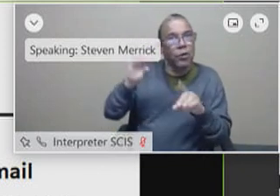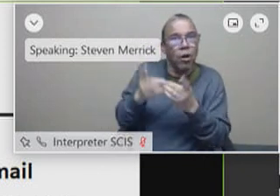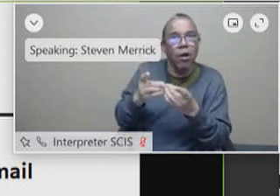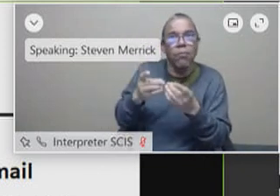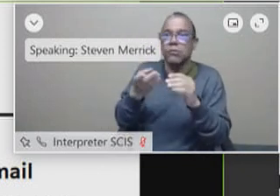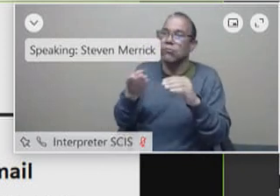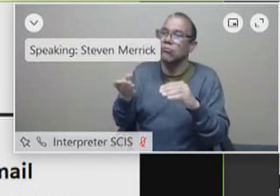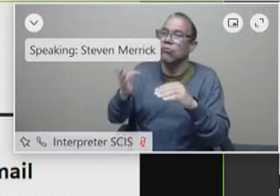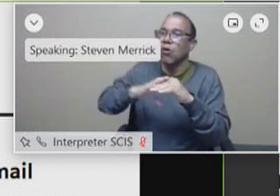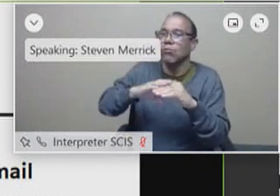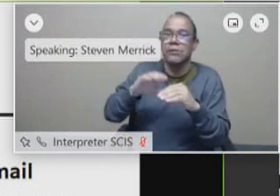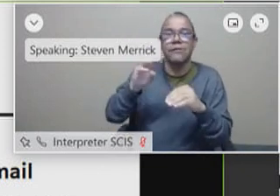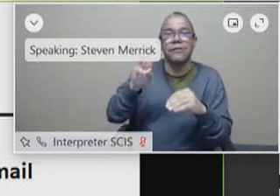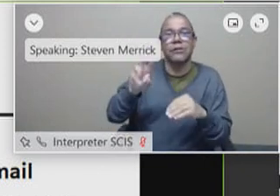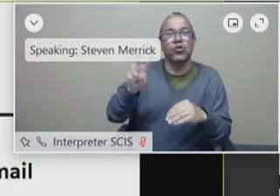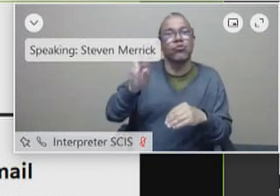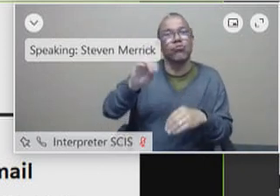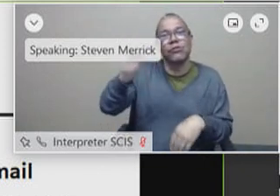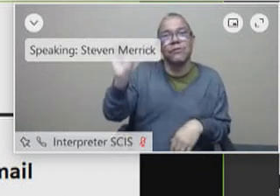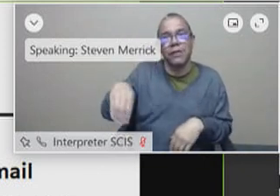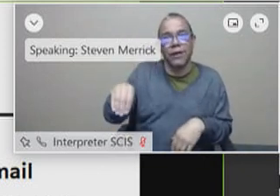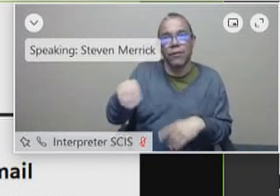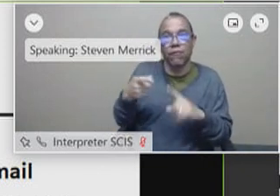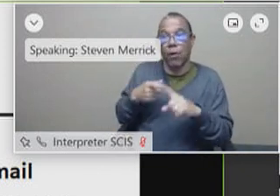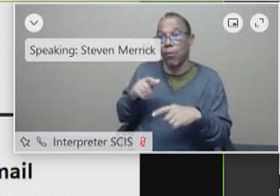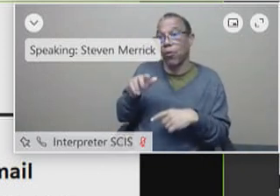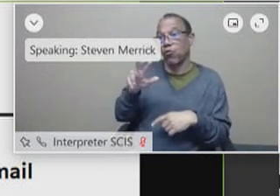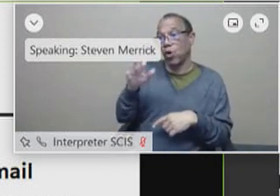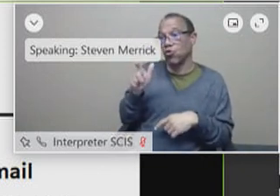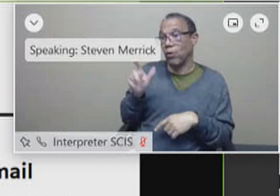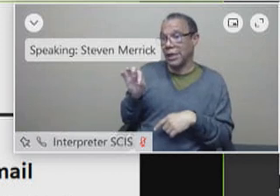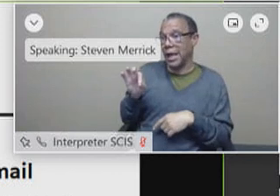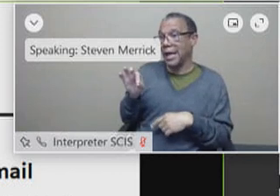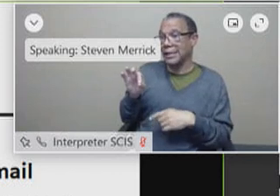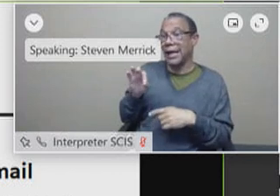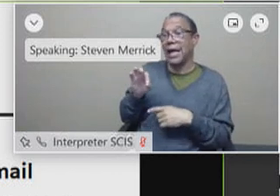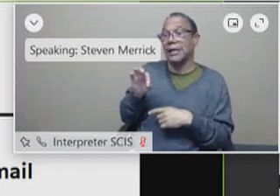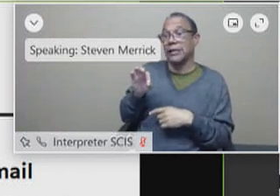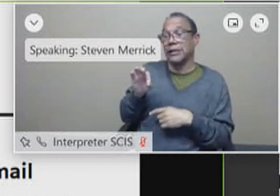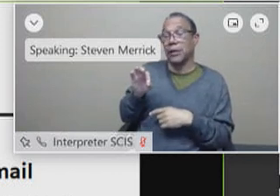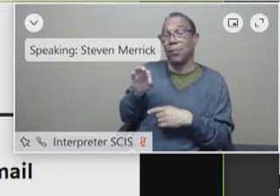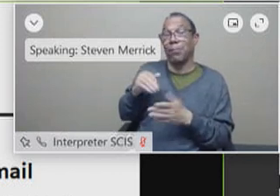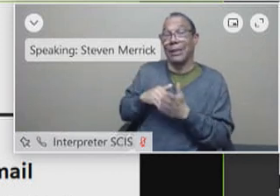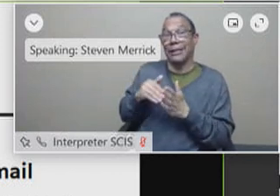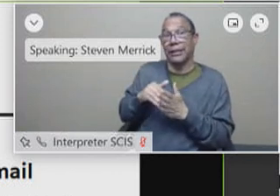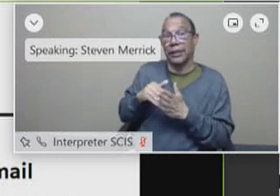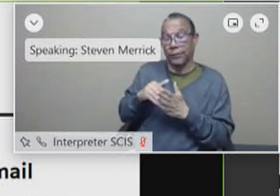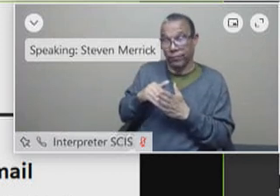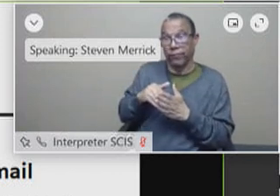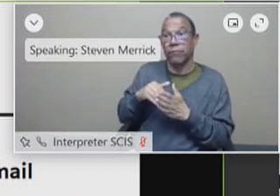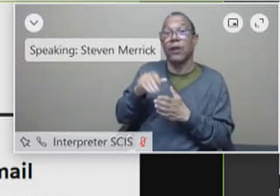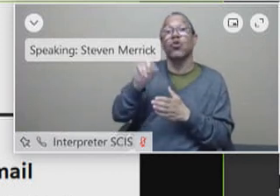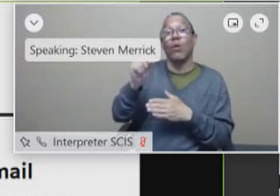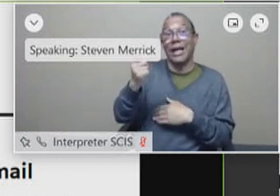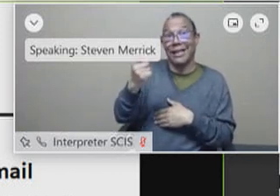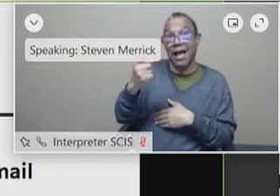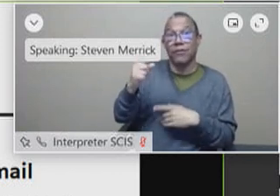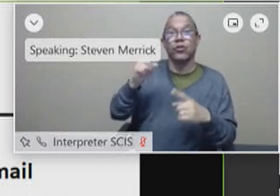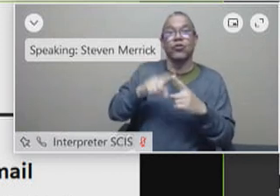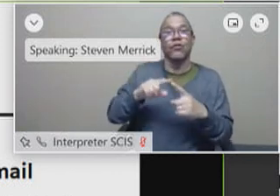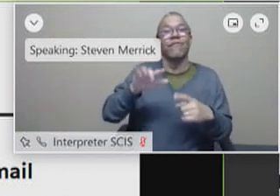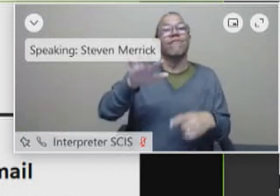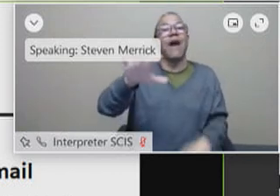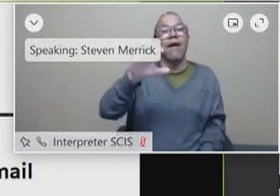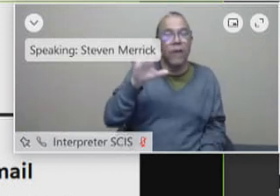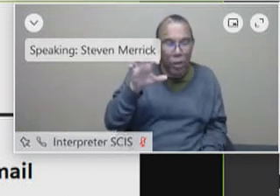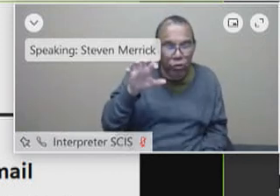62.4%, from $329.6 million in fiscal year 2011 to $553.3 million in